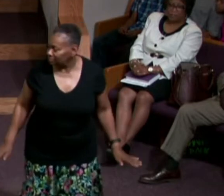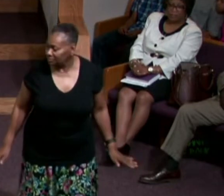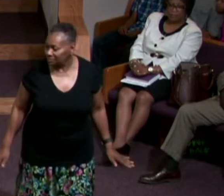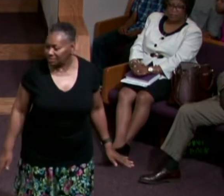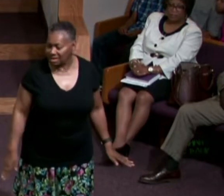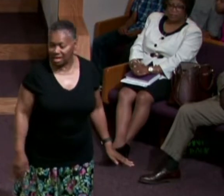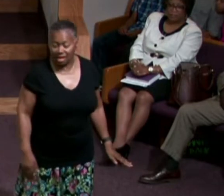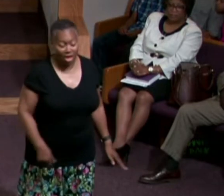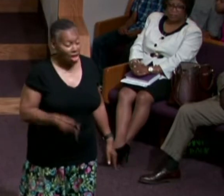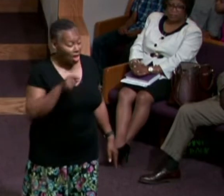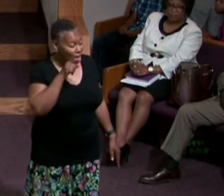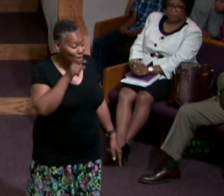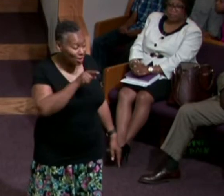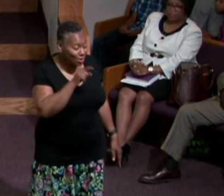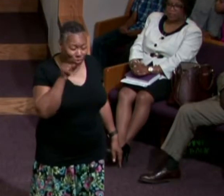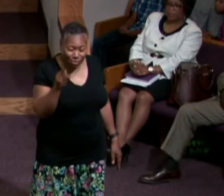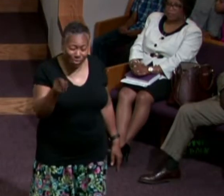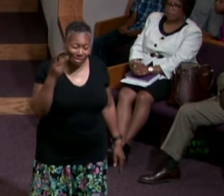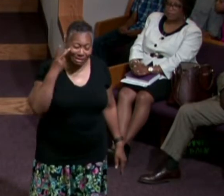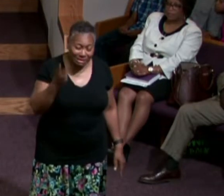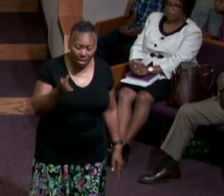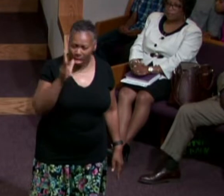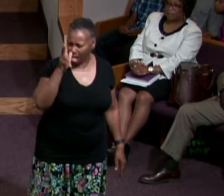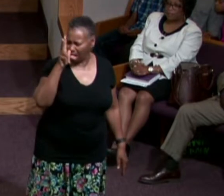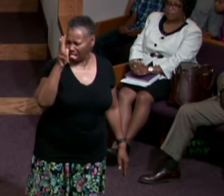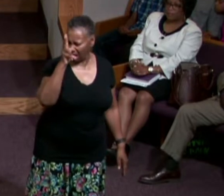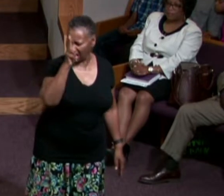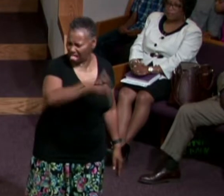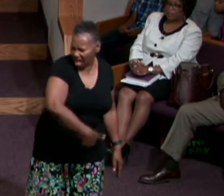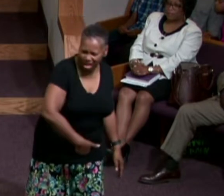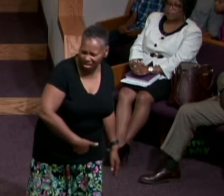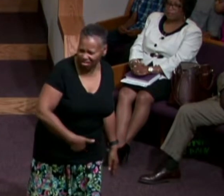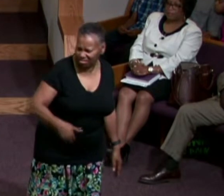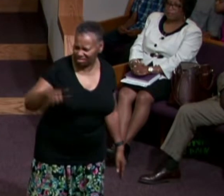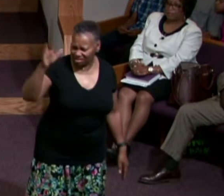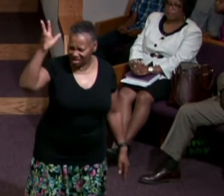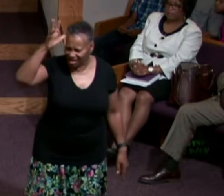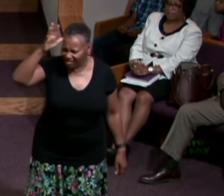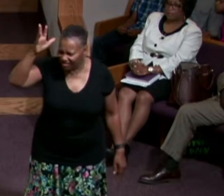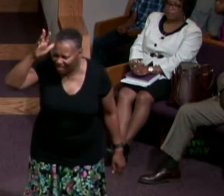and you see he's a lousy father,